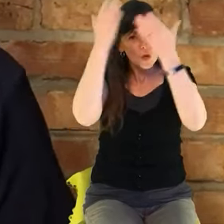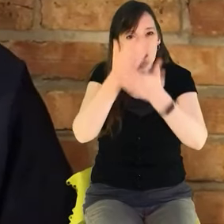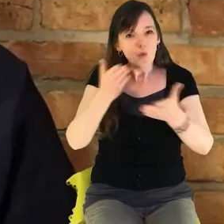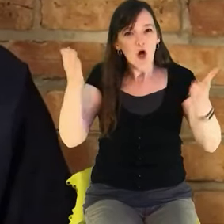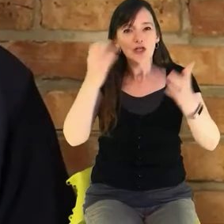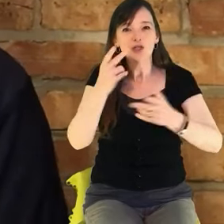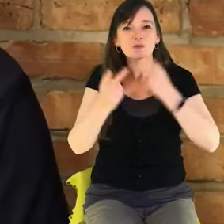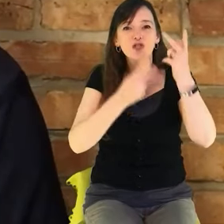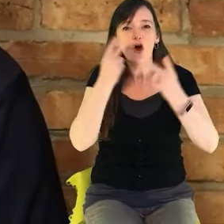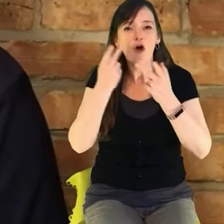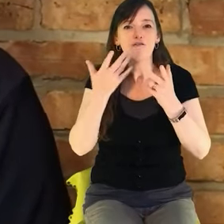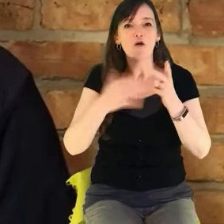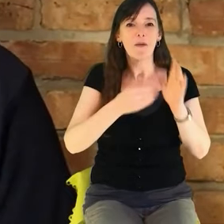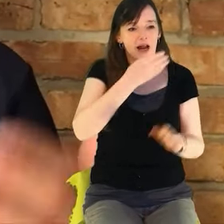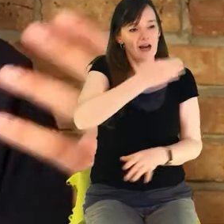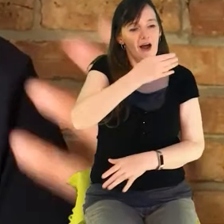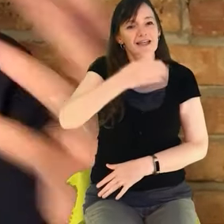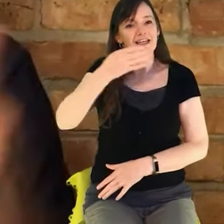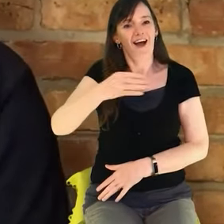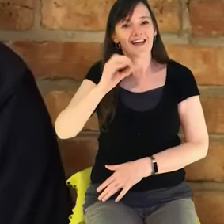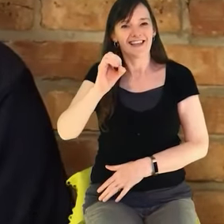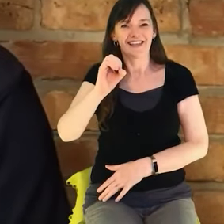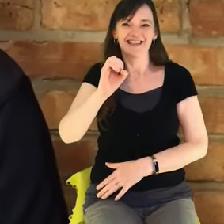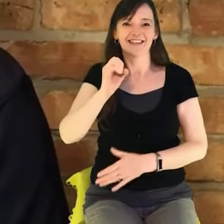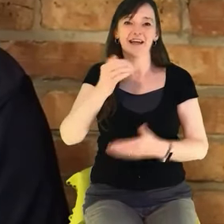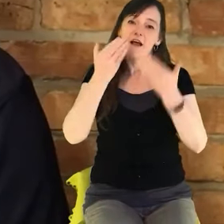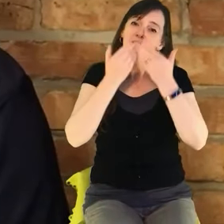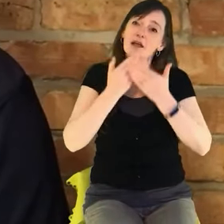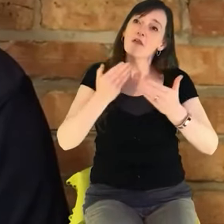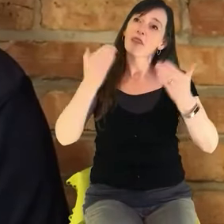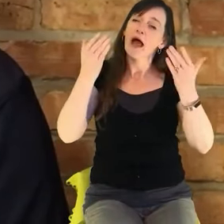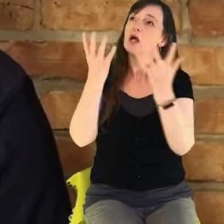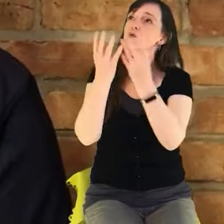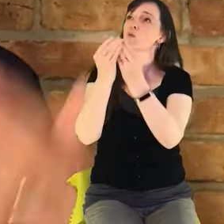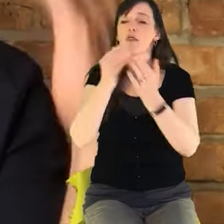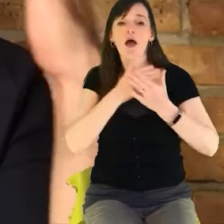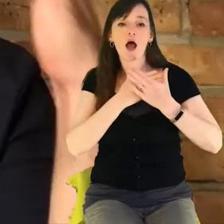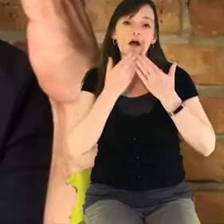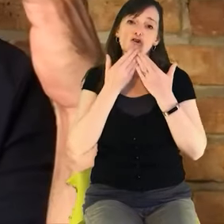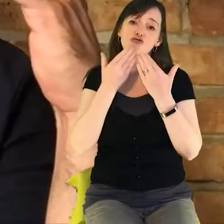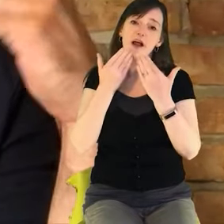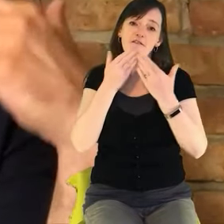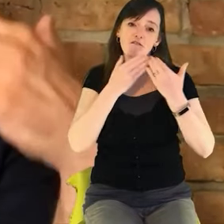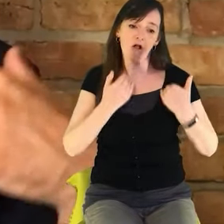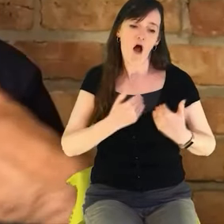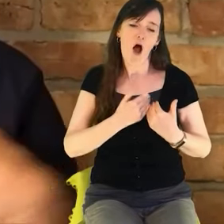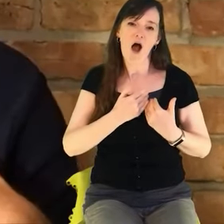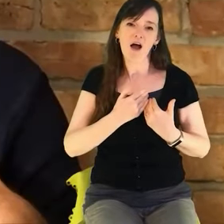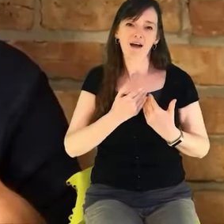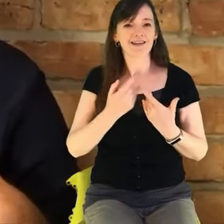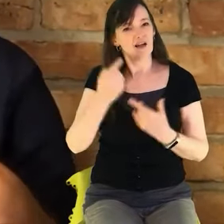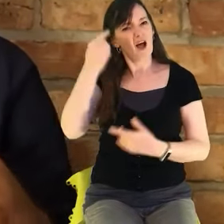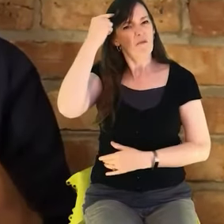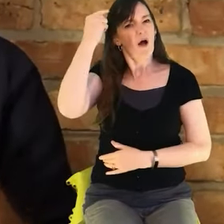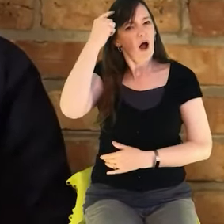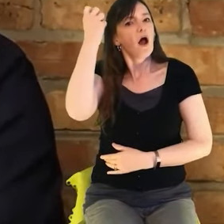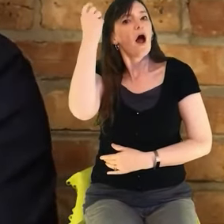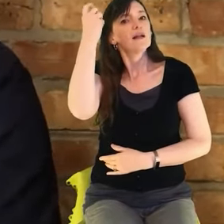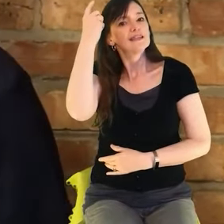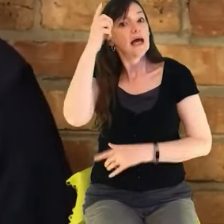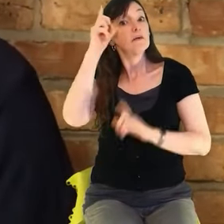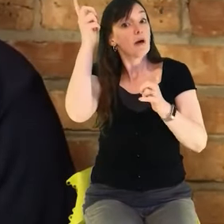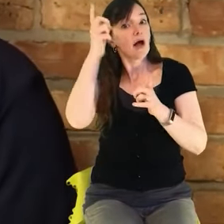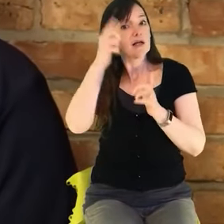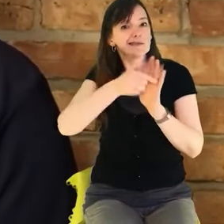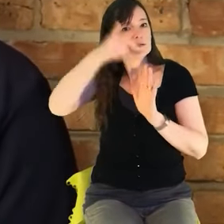song from the 90s sticks in our head. Give thanks with a grateful heart. Well, we get that in our mind, but to get it in our hearts and to live